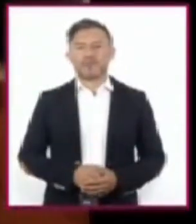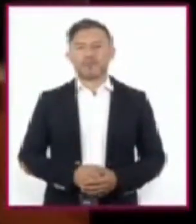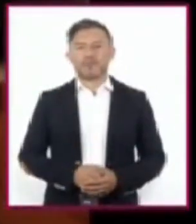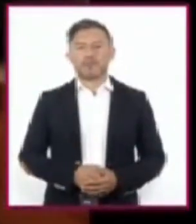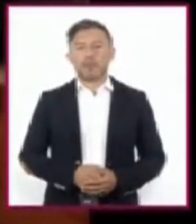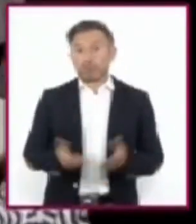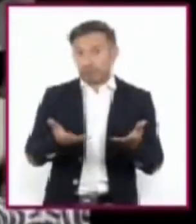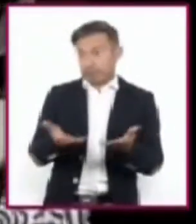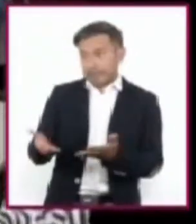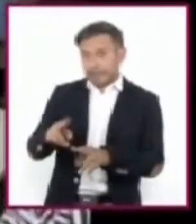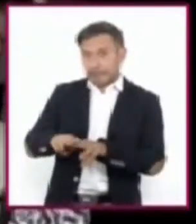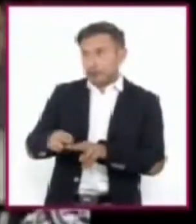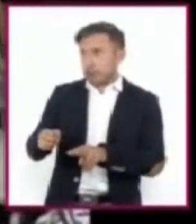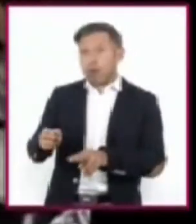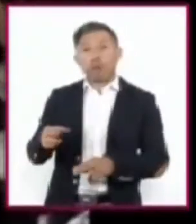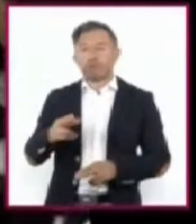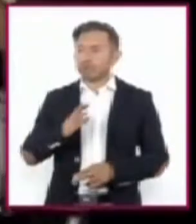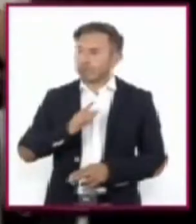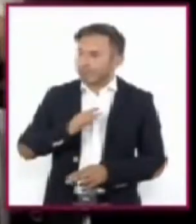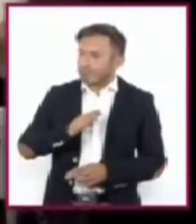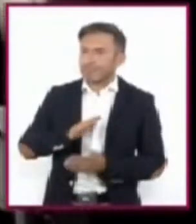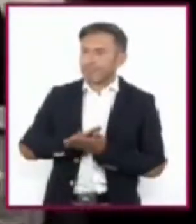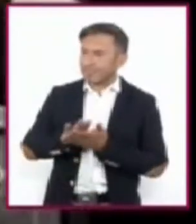Sit here. Oh, thank you. You're